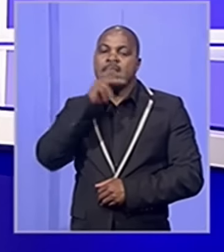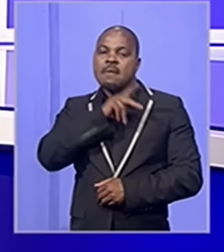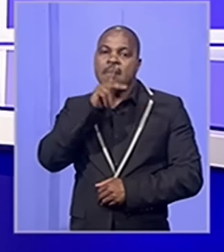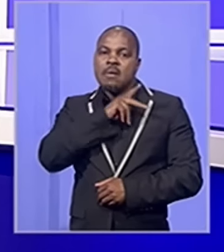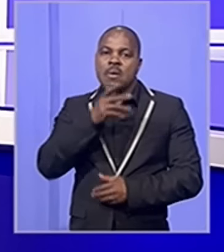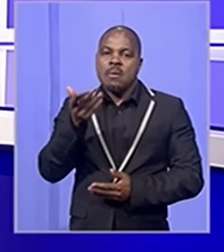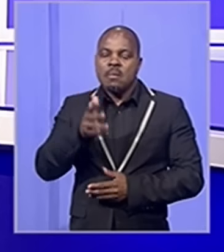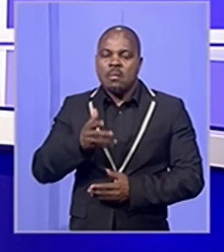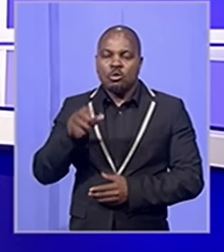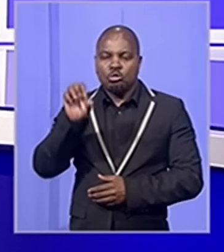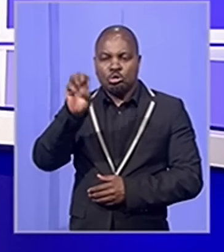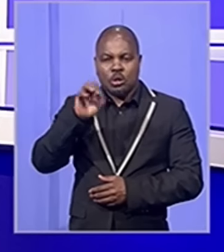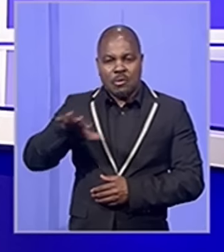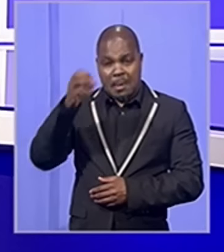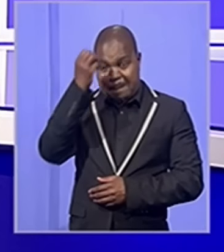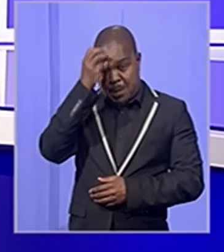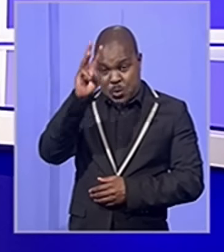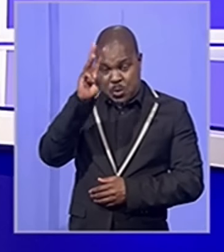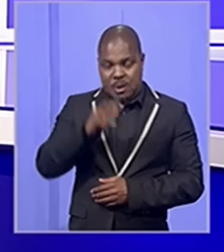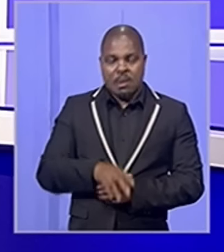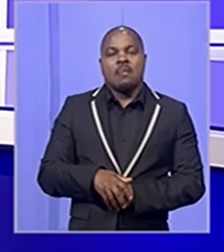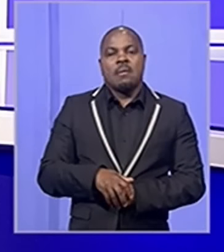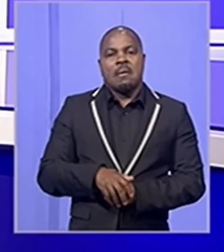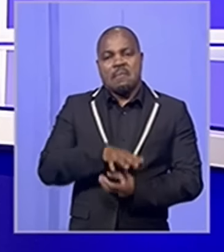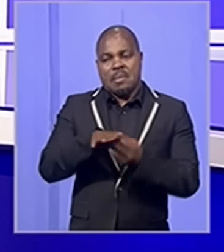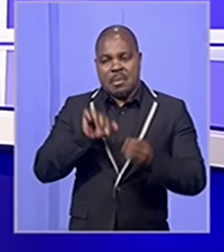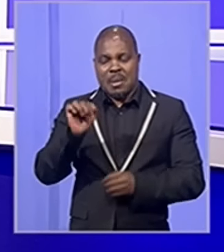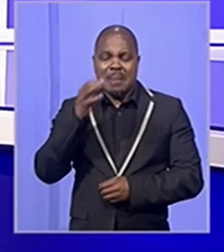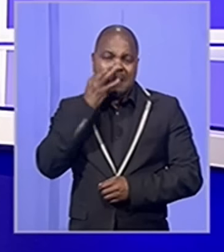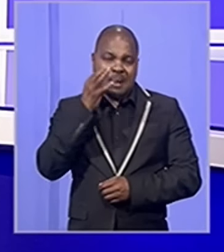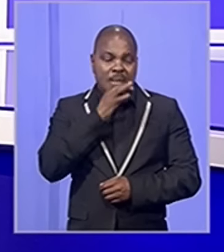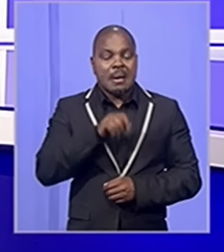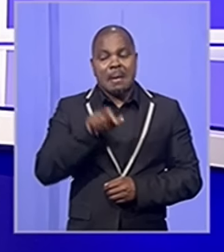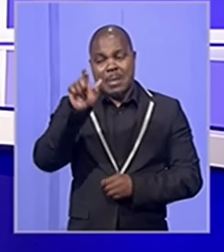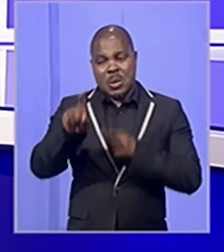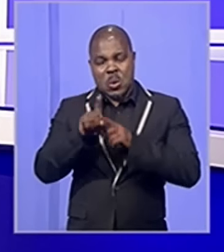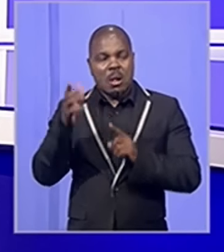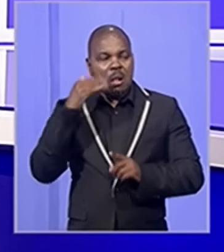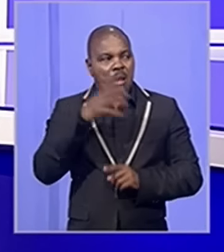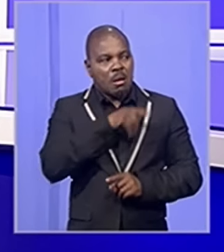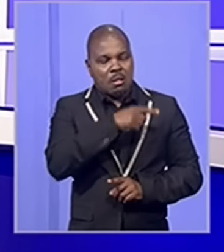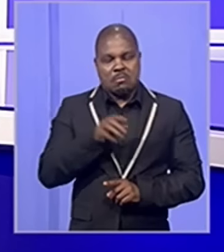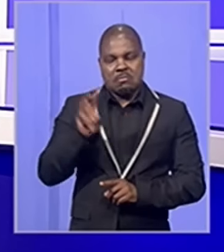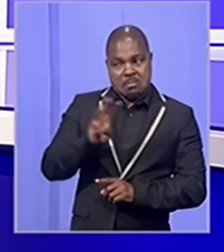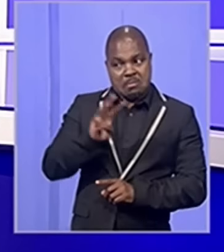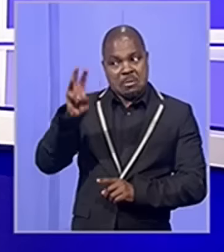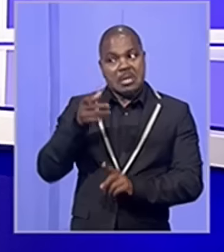kwa Soshanguve gaufi le Pretoria ba re e ne le lobaka mmelaelwa a ntse a mo tshosetsa go